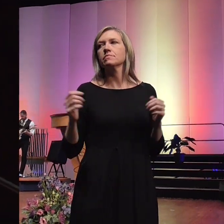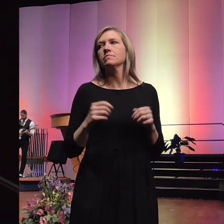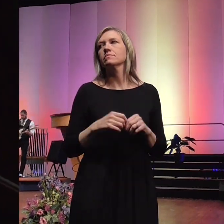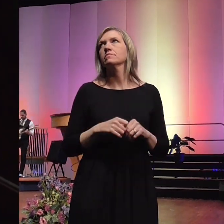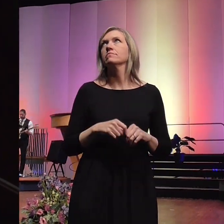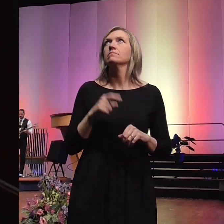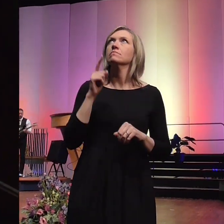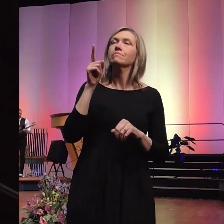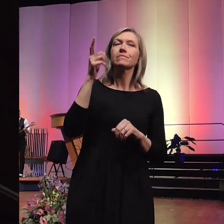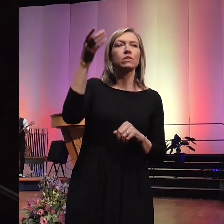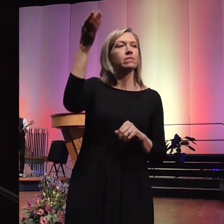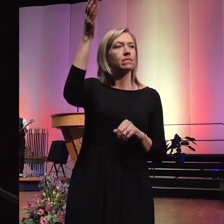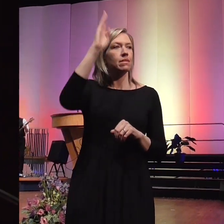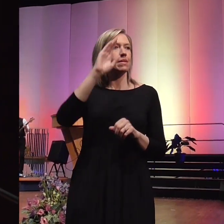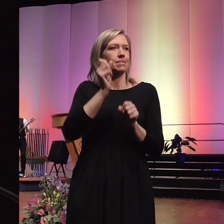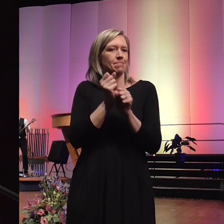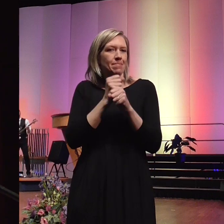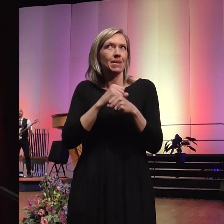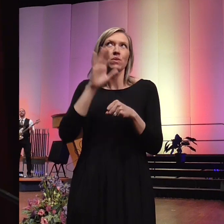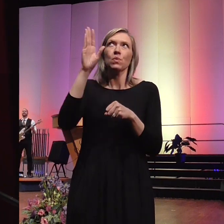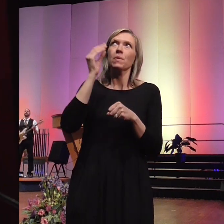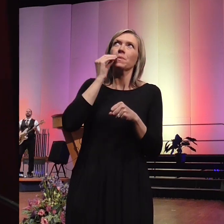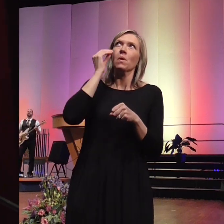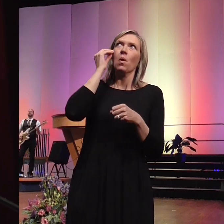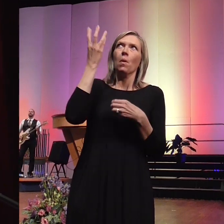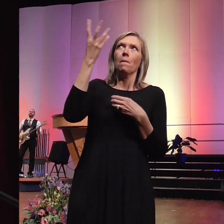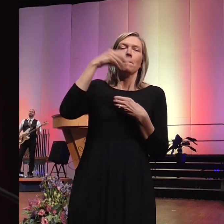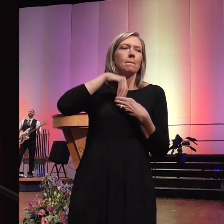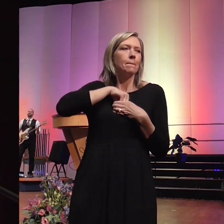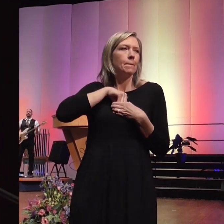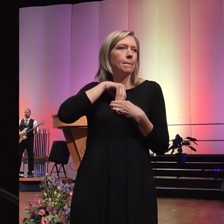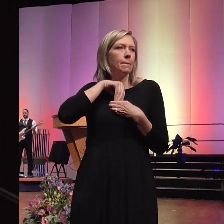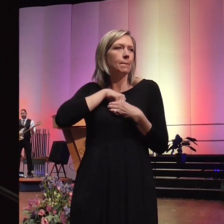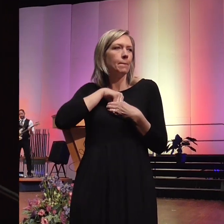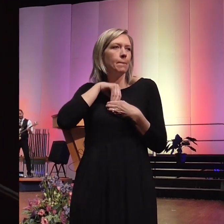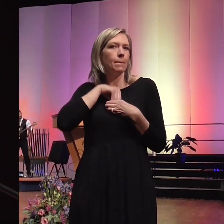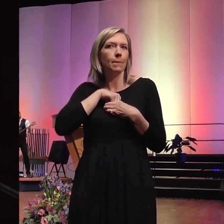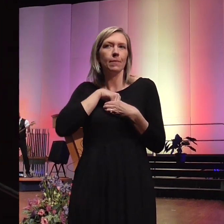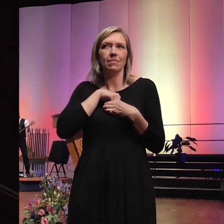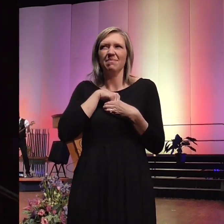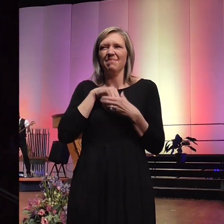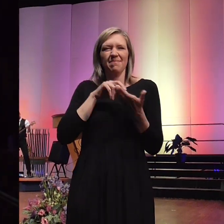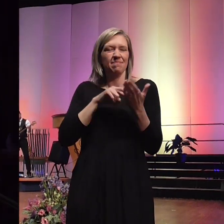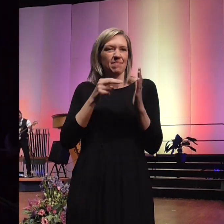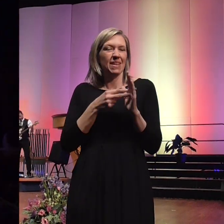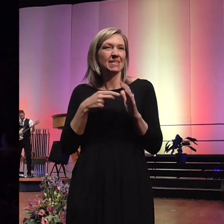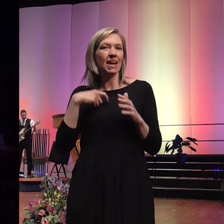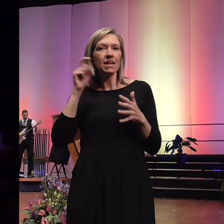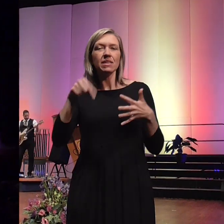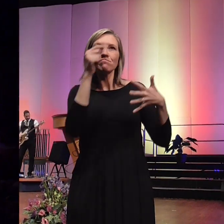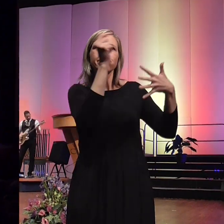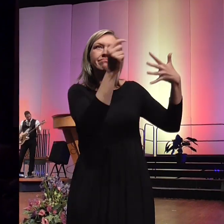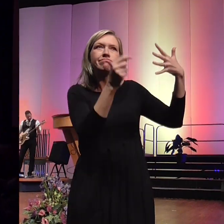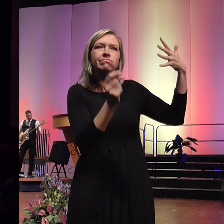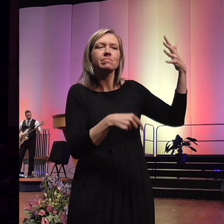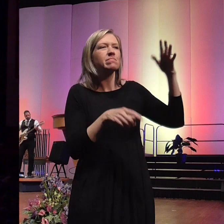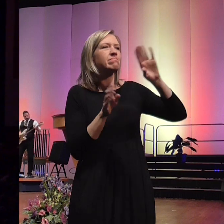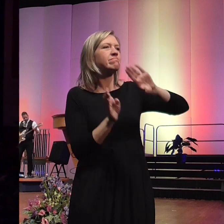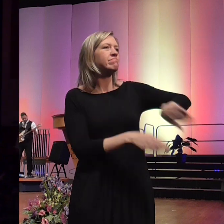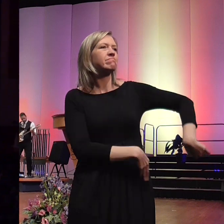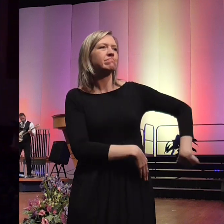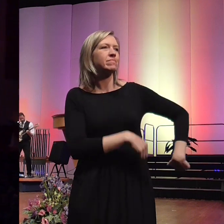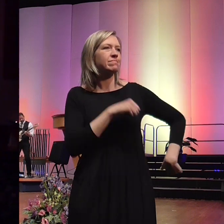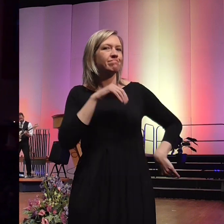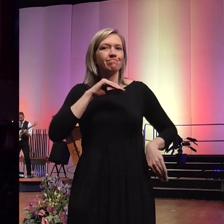everything. You've made your home inside of me. There is nothing else I